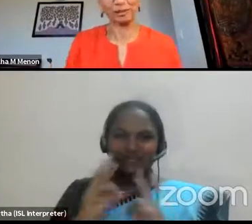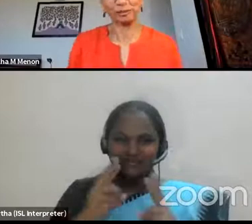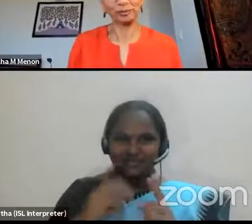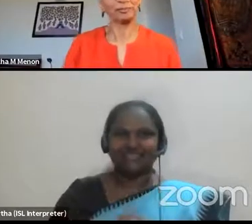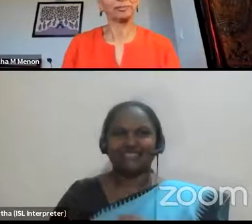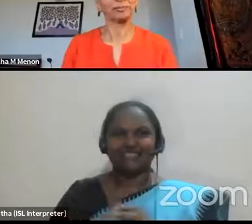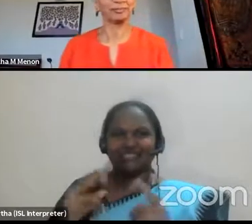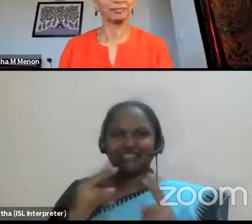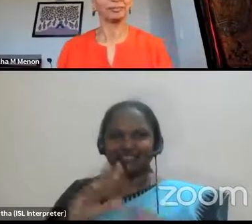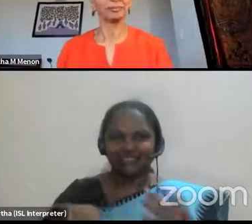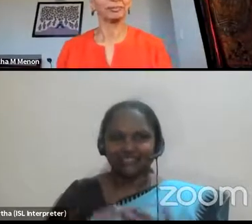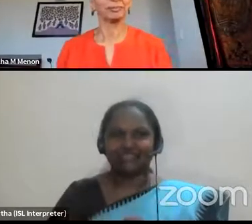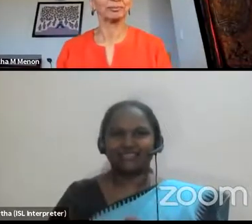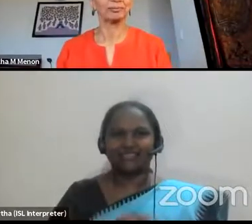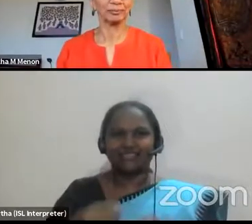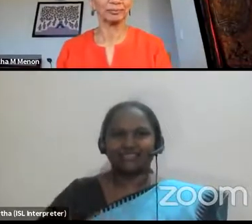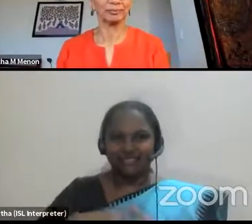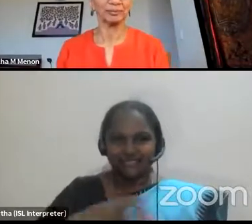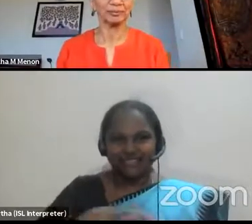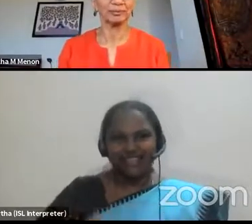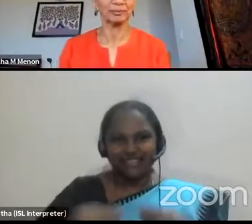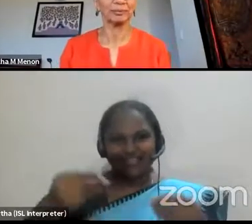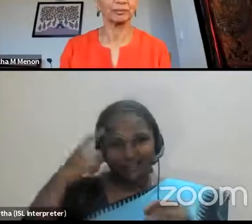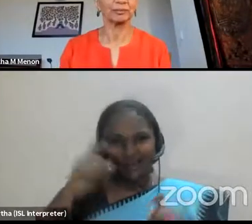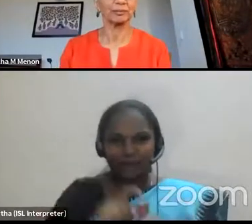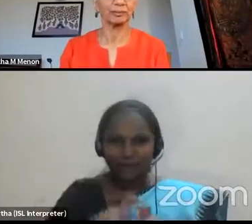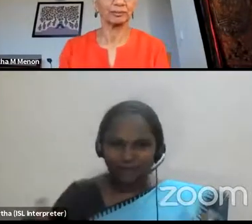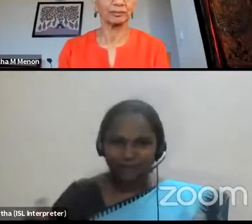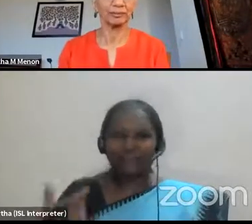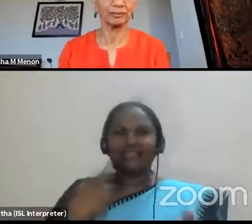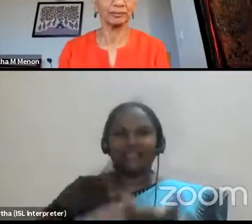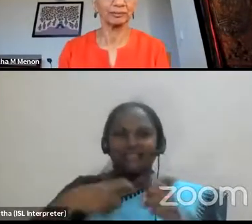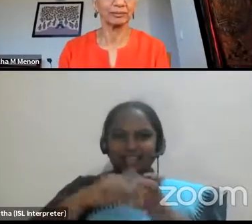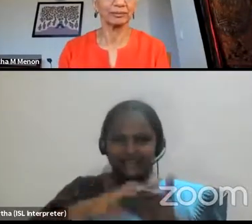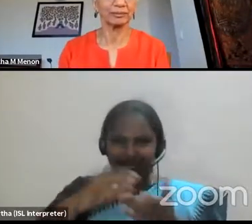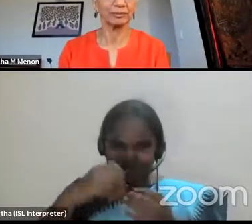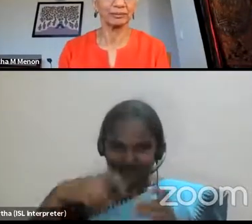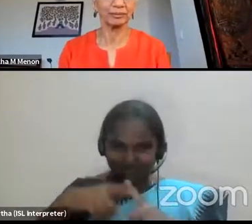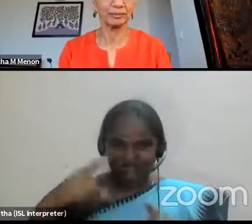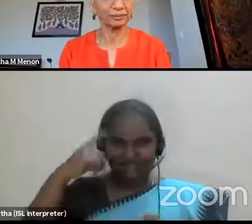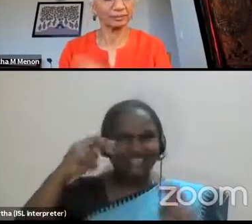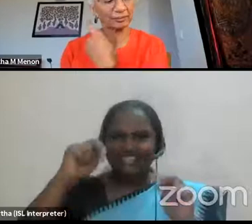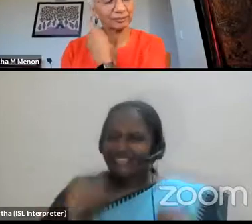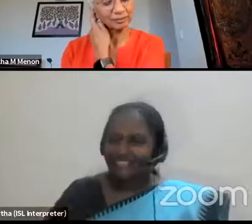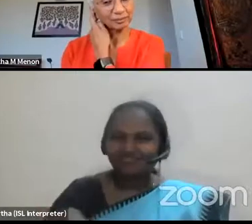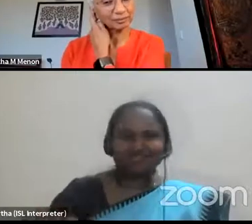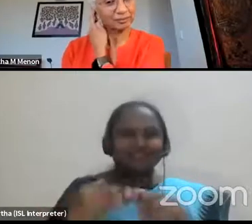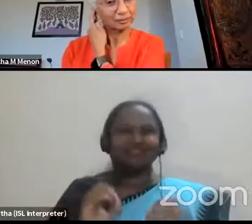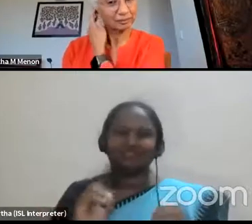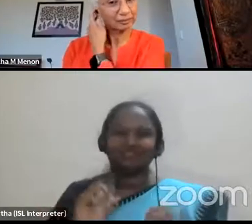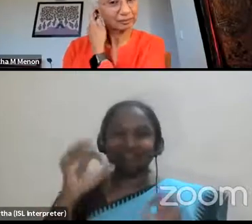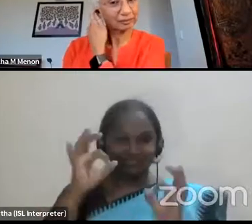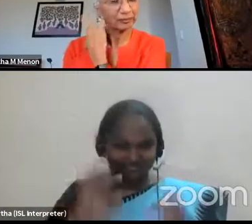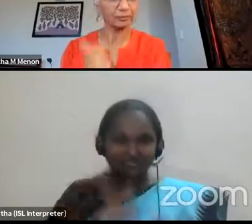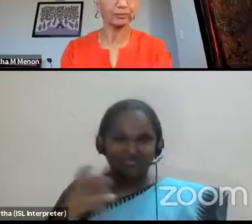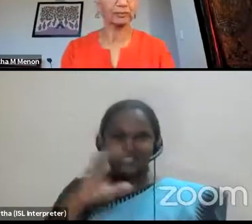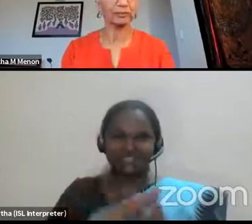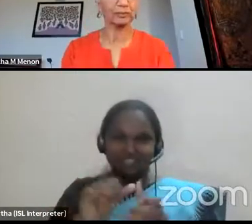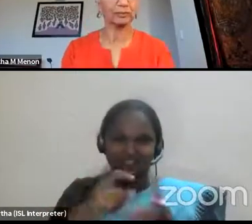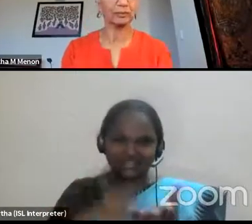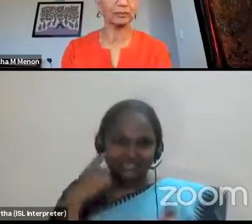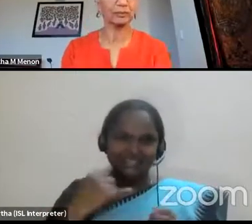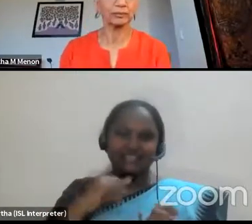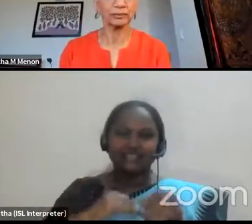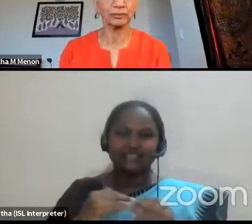introduce themselves, let me give them a brief introduction. Rekha Menon, who needs no introduction really. She's the chairperson and the senior